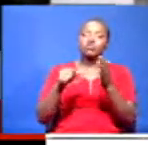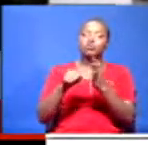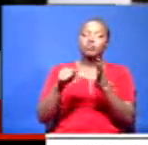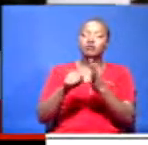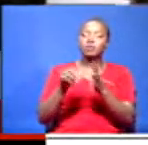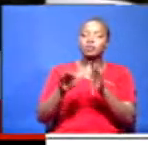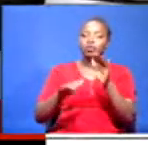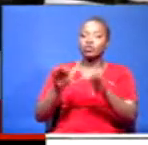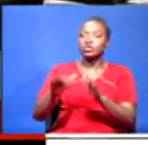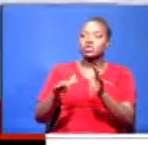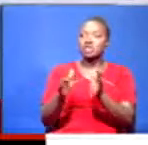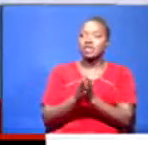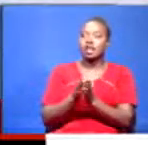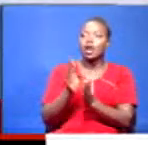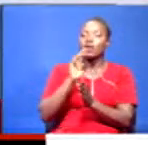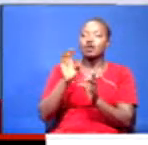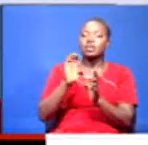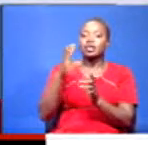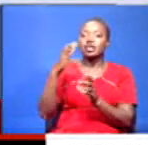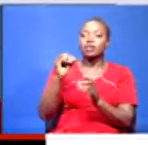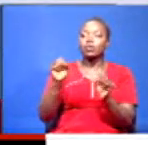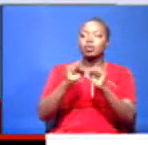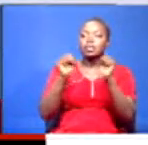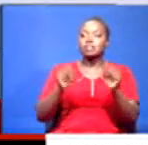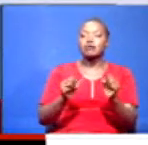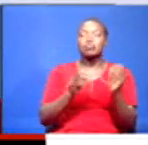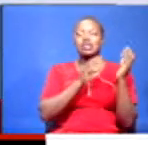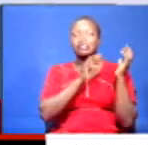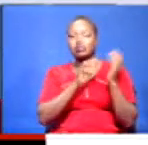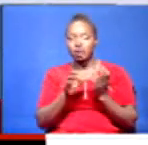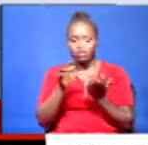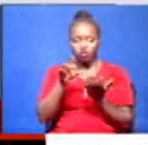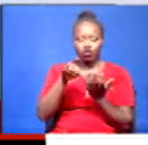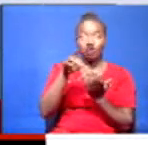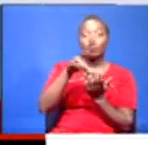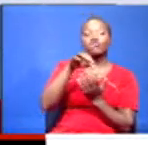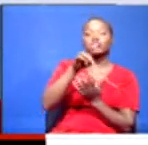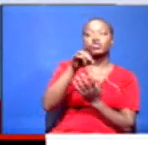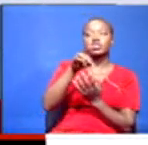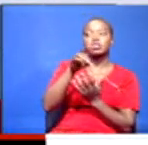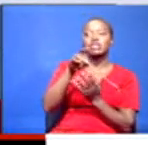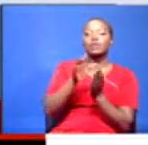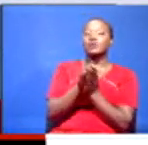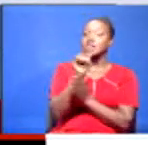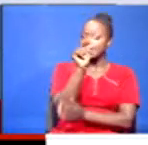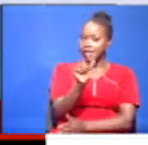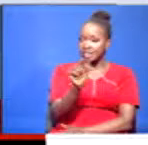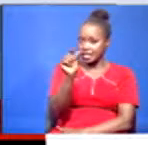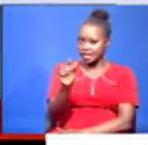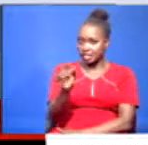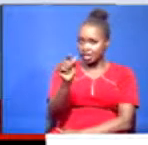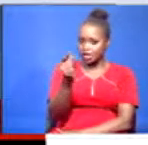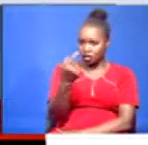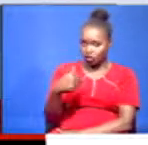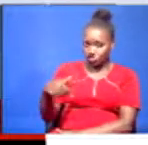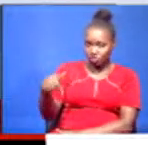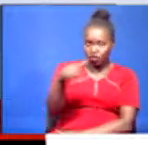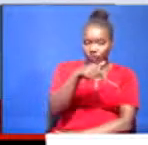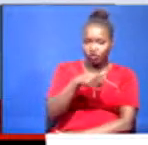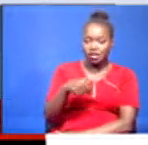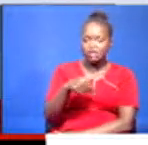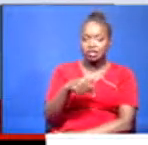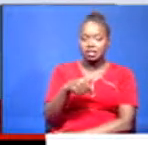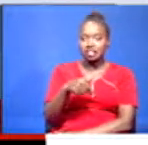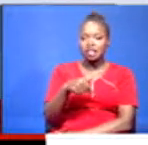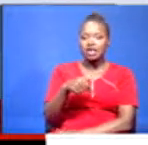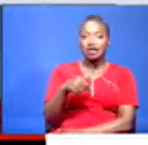and maritime ecosystems. The burden of choice lies with each and every one of us. Over the